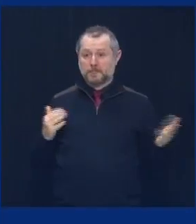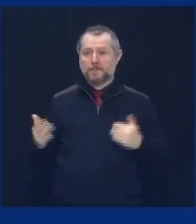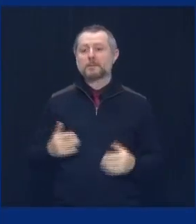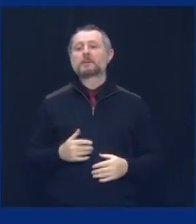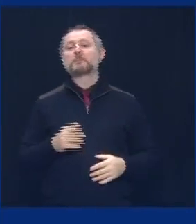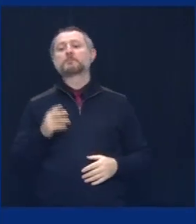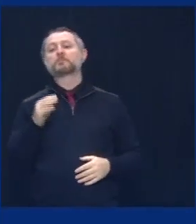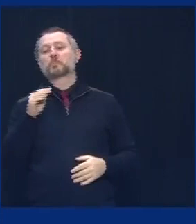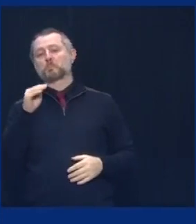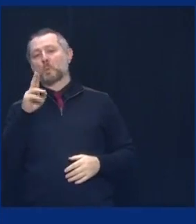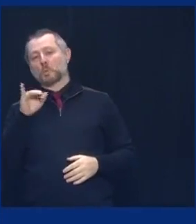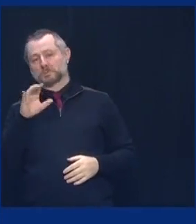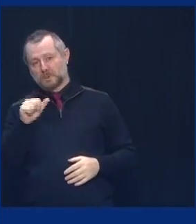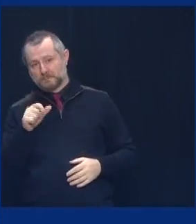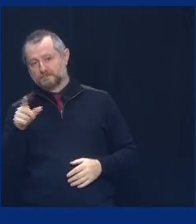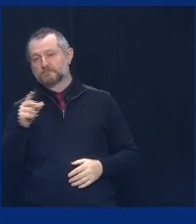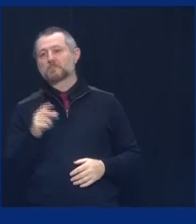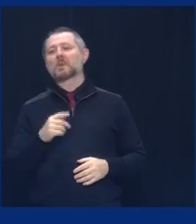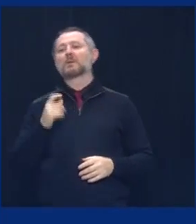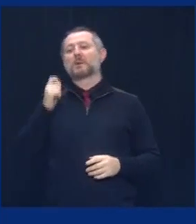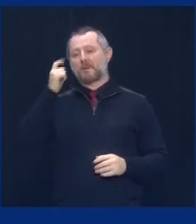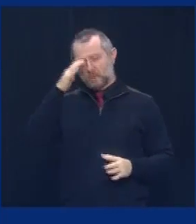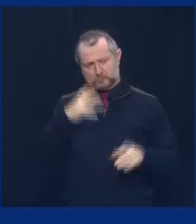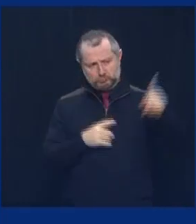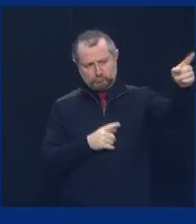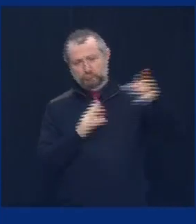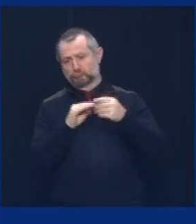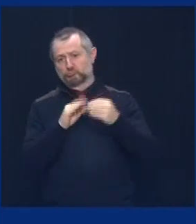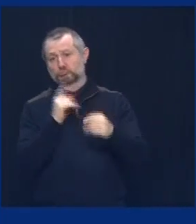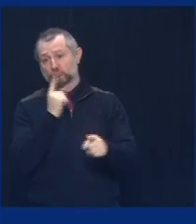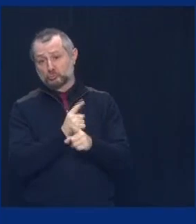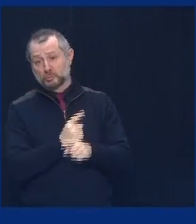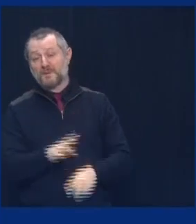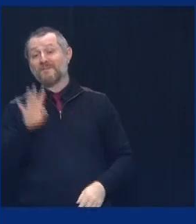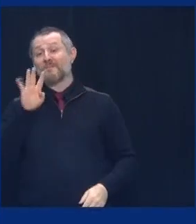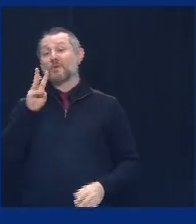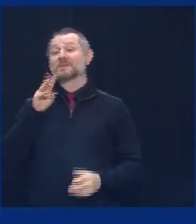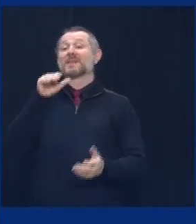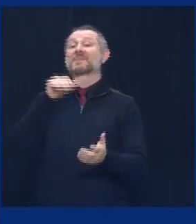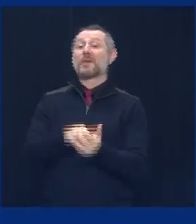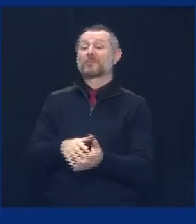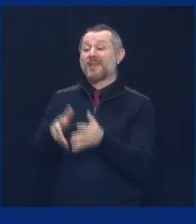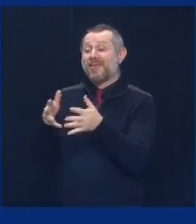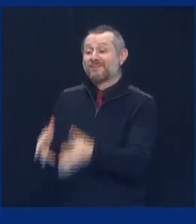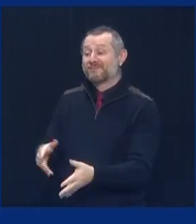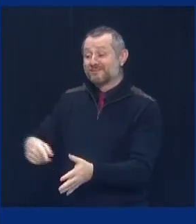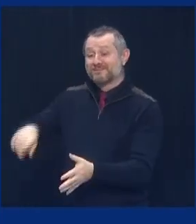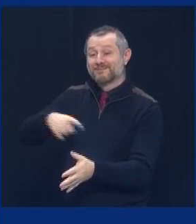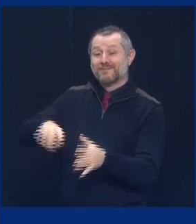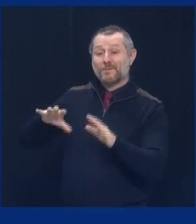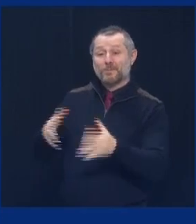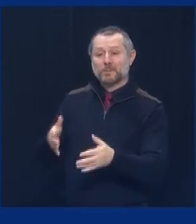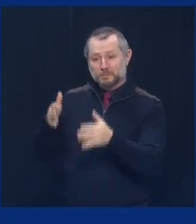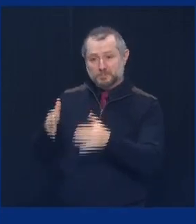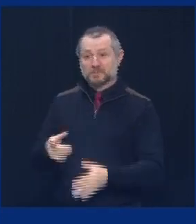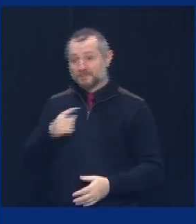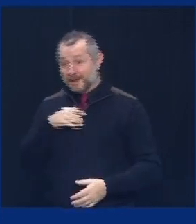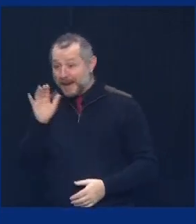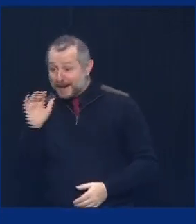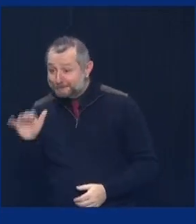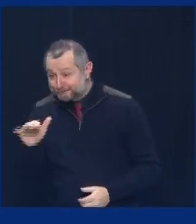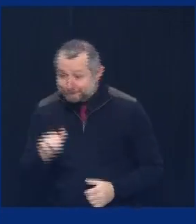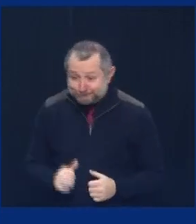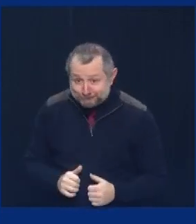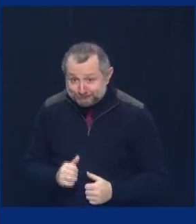absolutely right. The data that of the 46,000 were cases where the person was asked, were